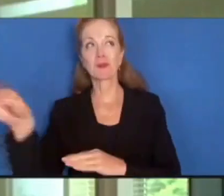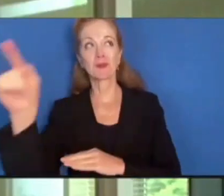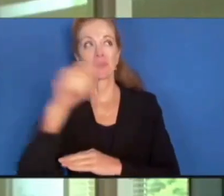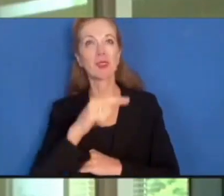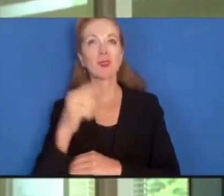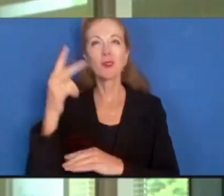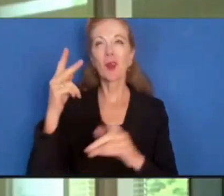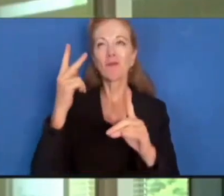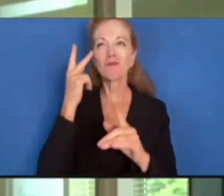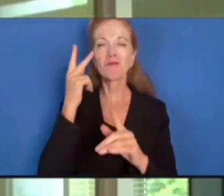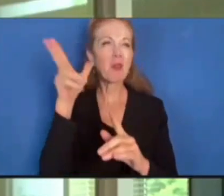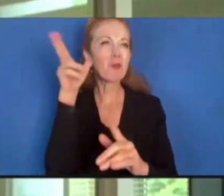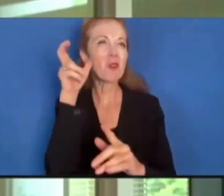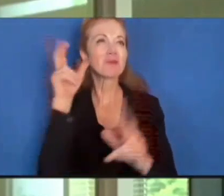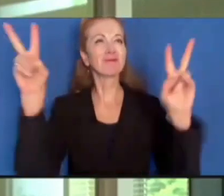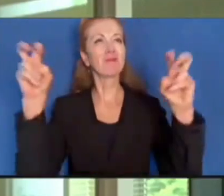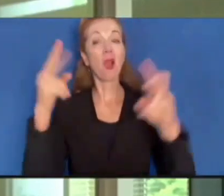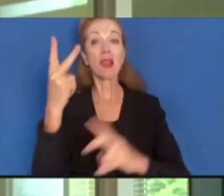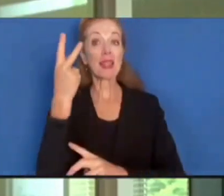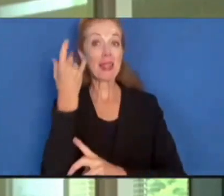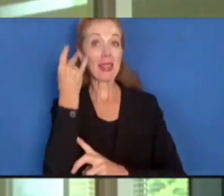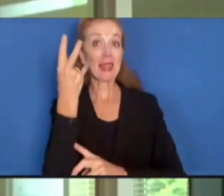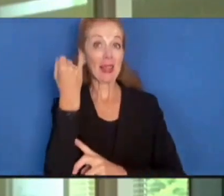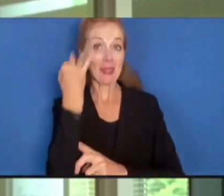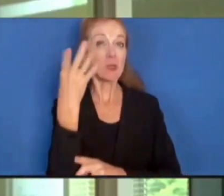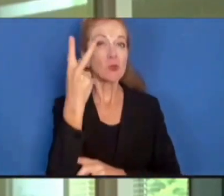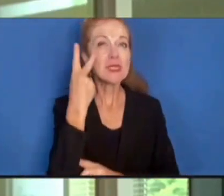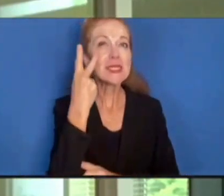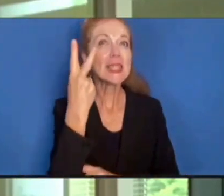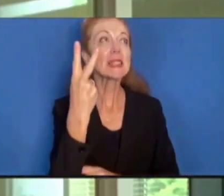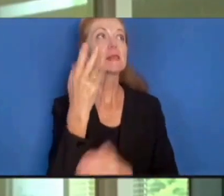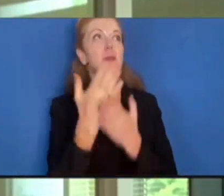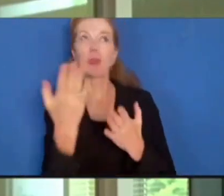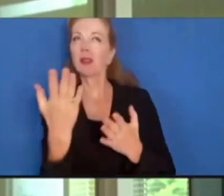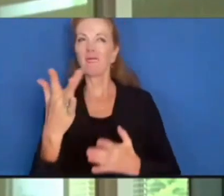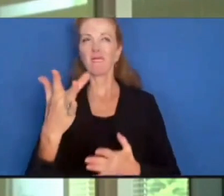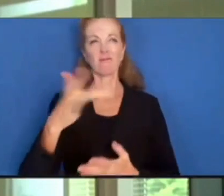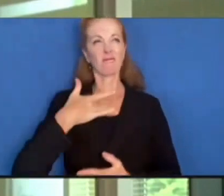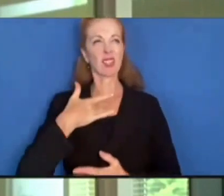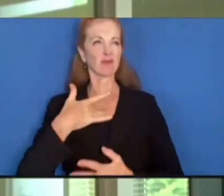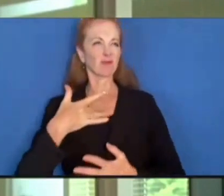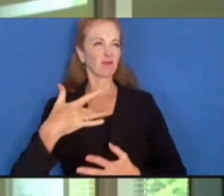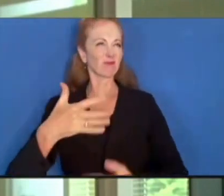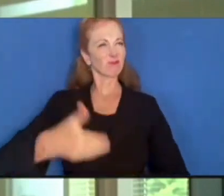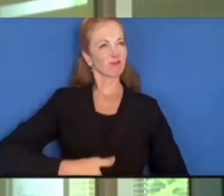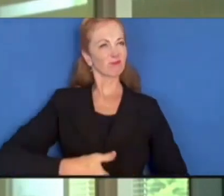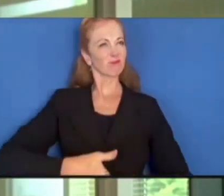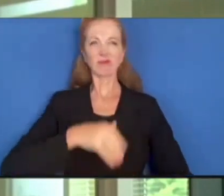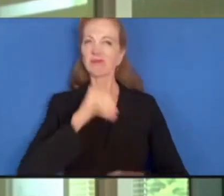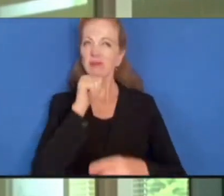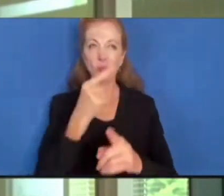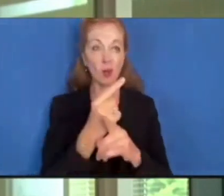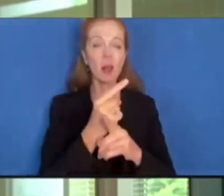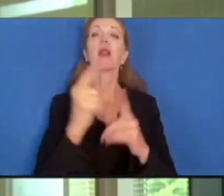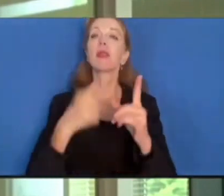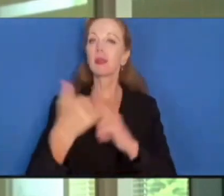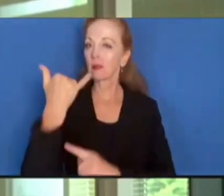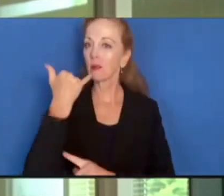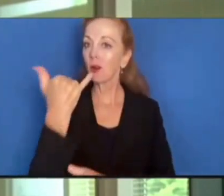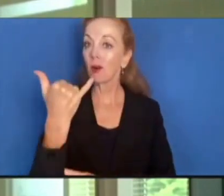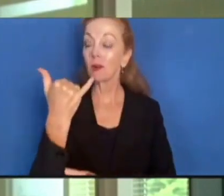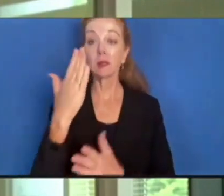something, say something. If you see something that just doesn't fit, we do encourage you to call. Some folks have concerns with whether or not they